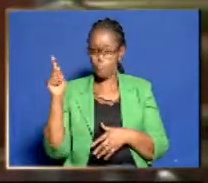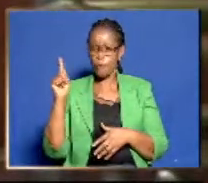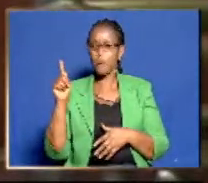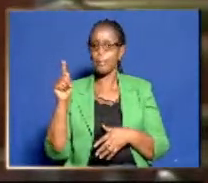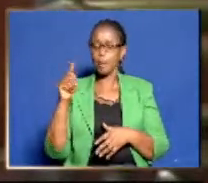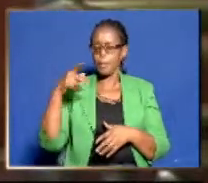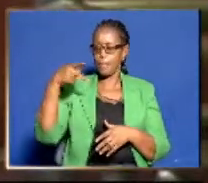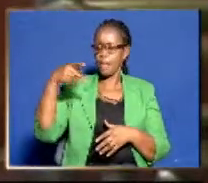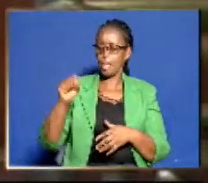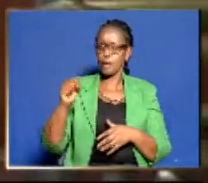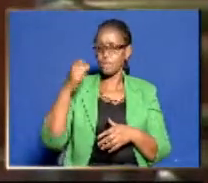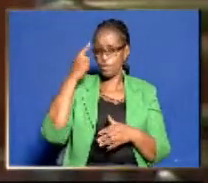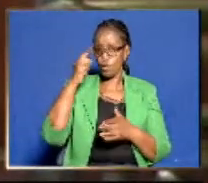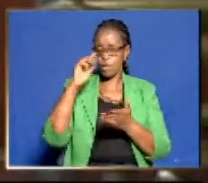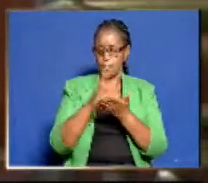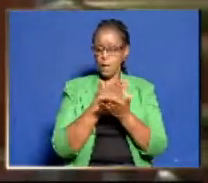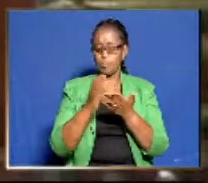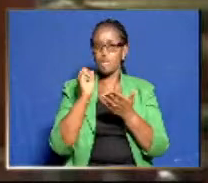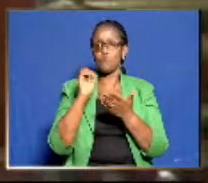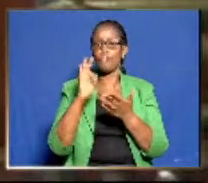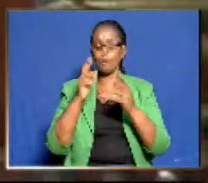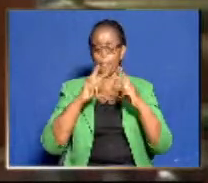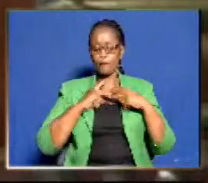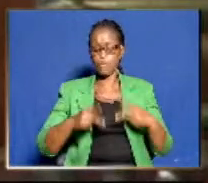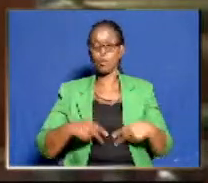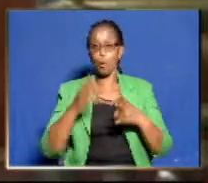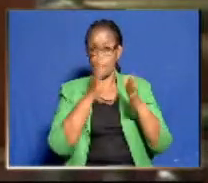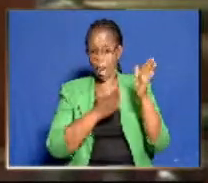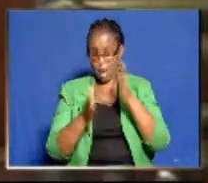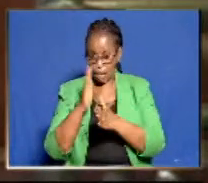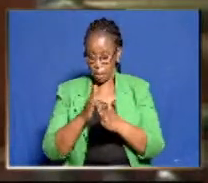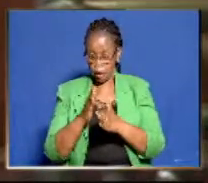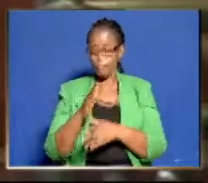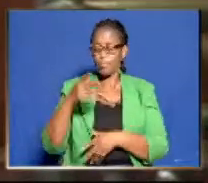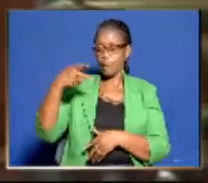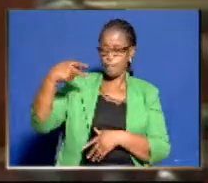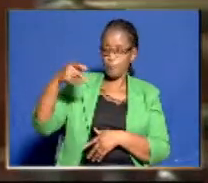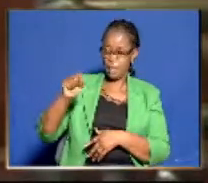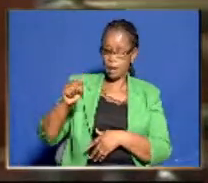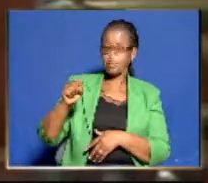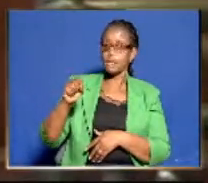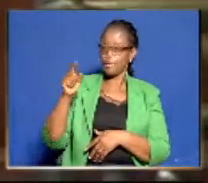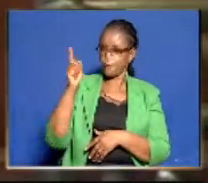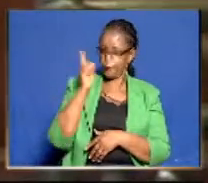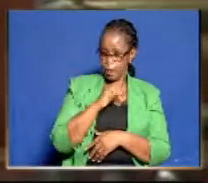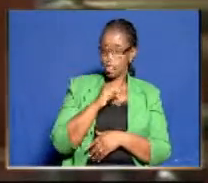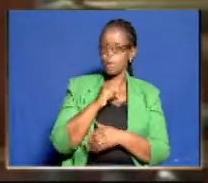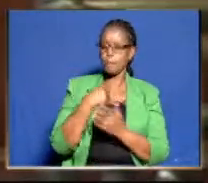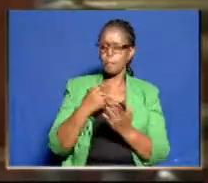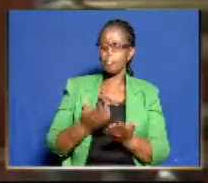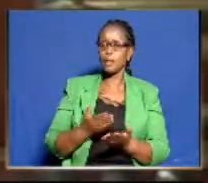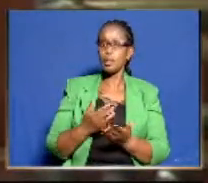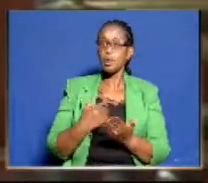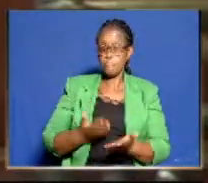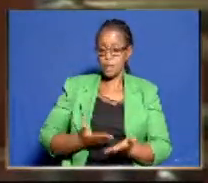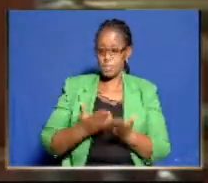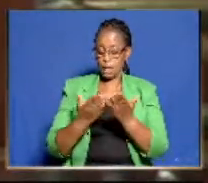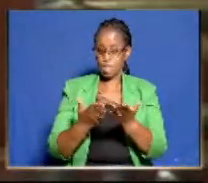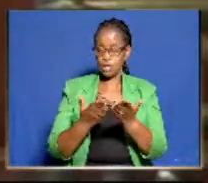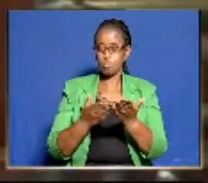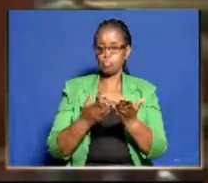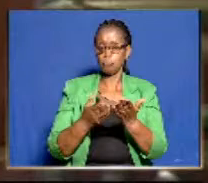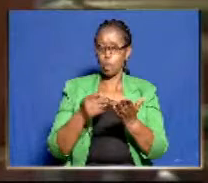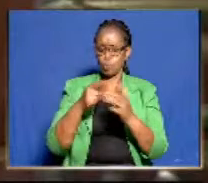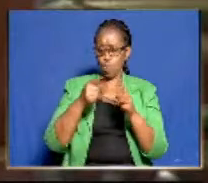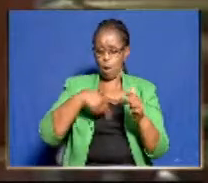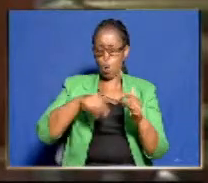the Department of Physical Planning, and the PS has clearly presented to the committee, which has